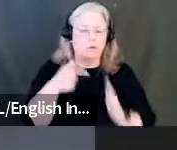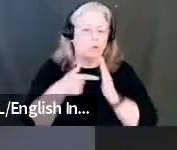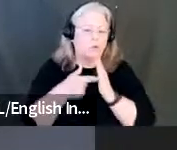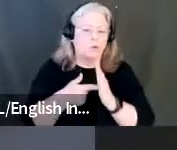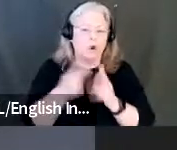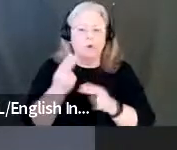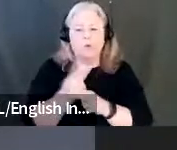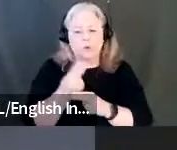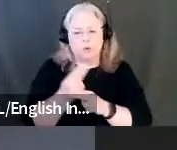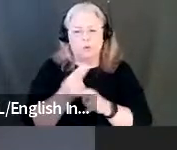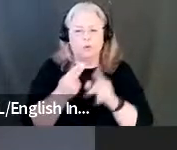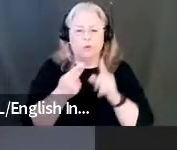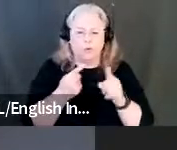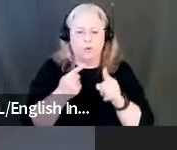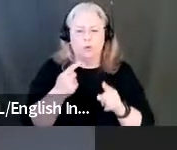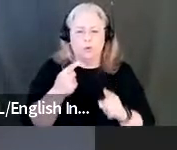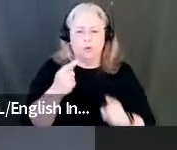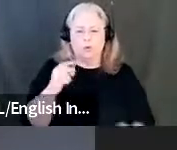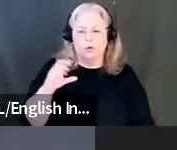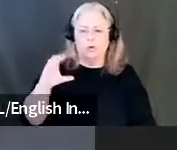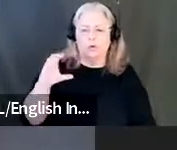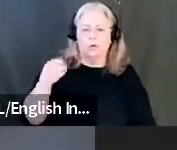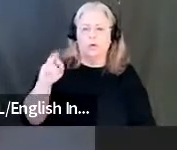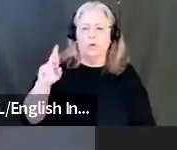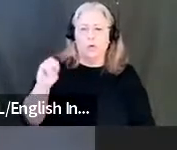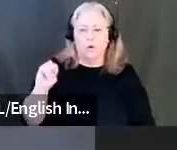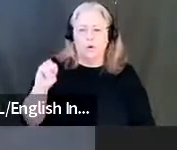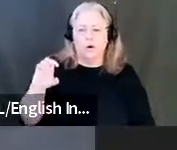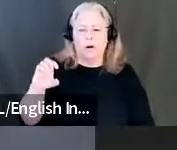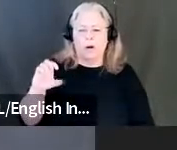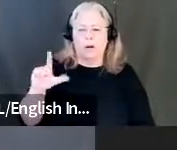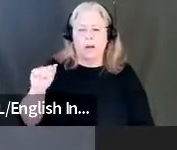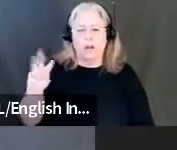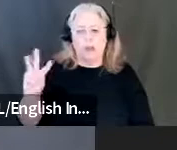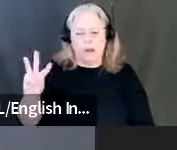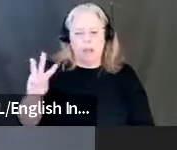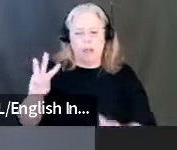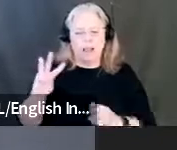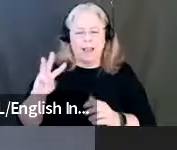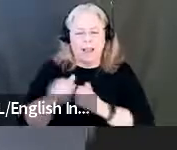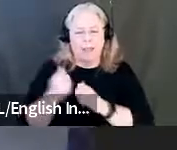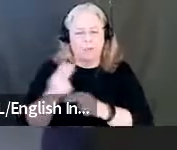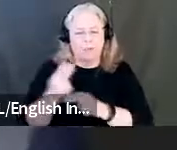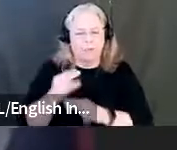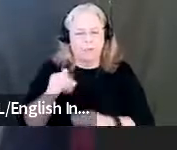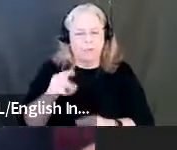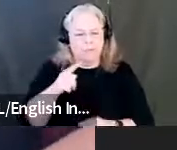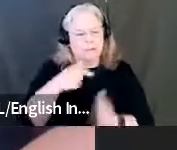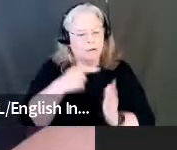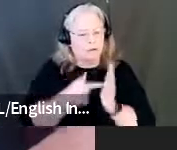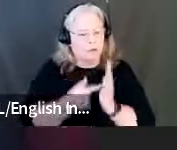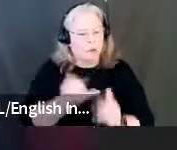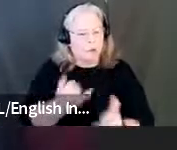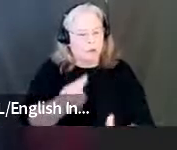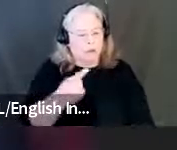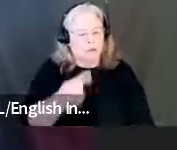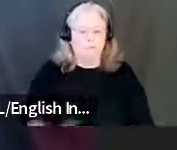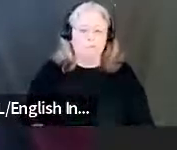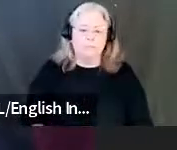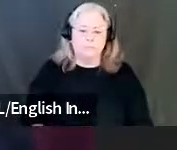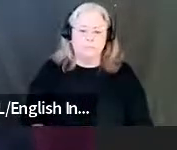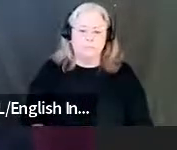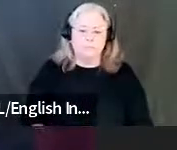to use the cork claw for it. And so when I put that down, you need